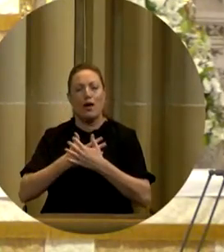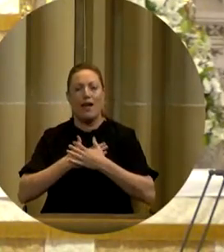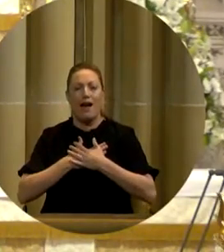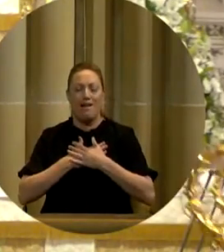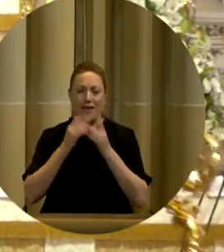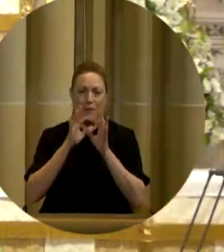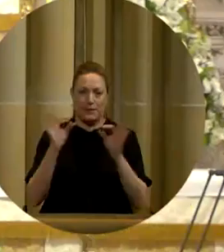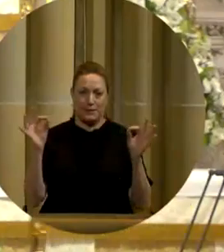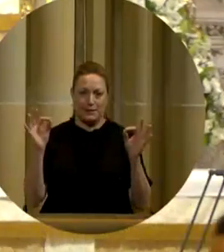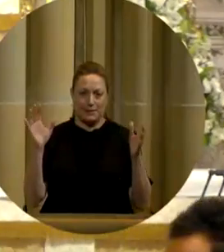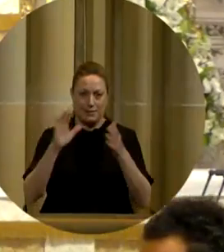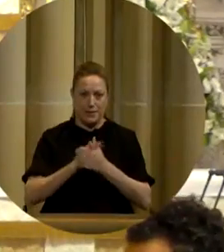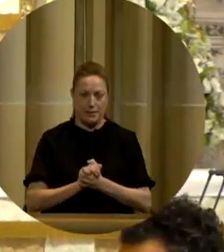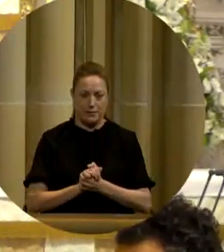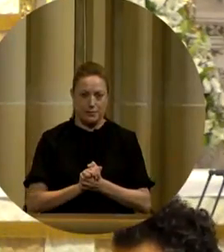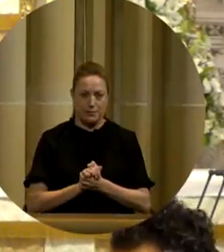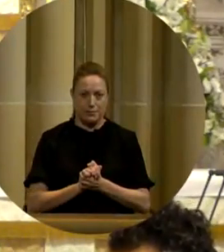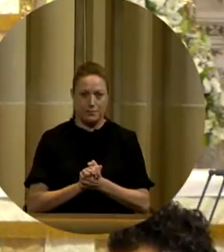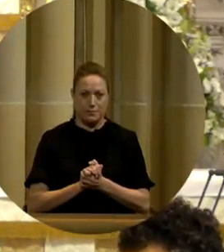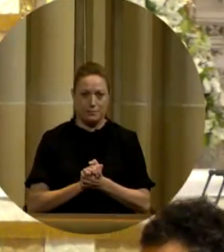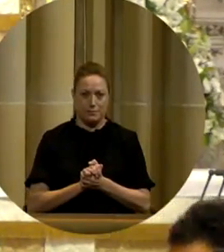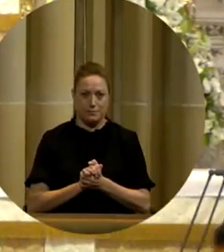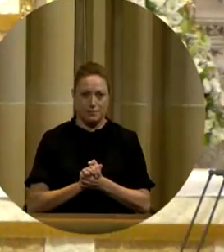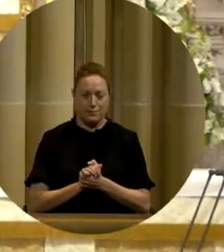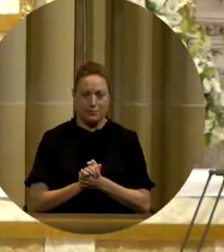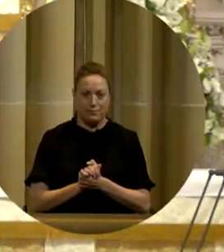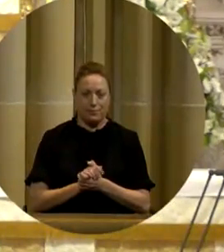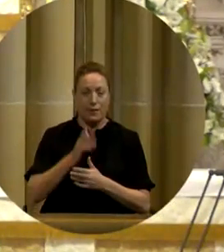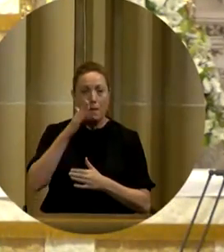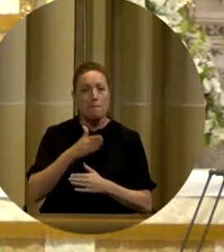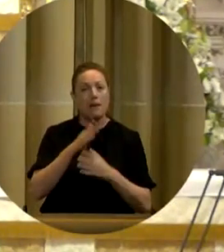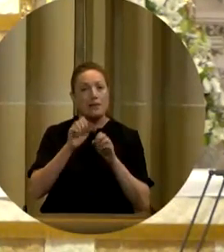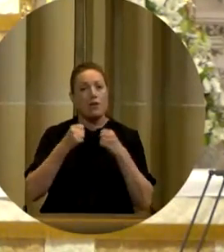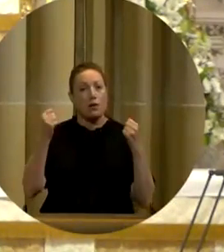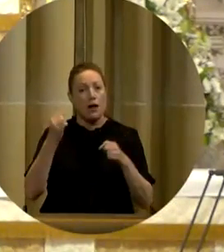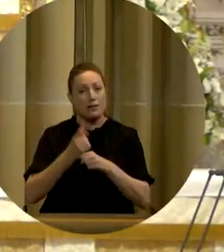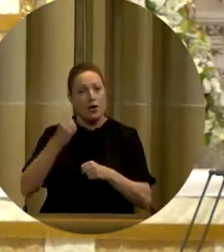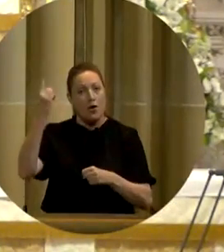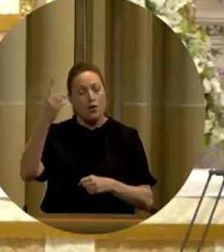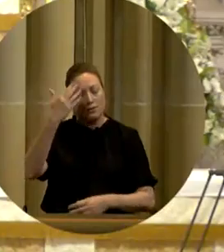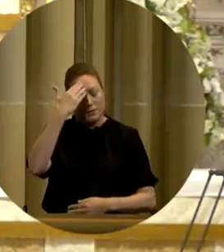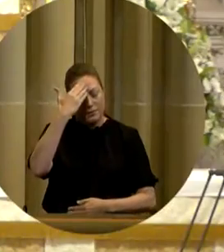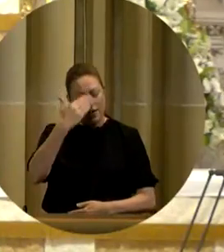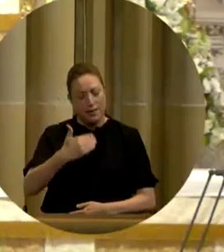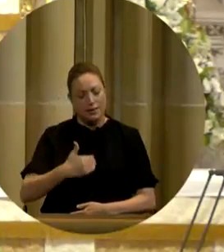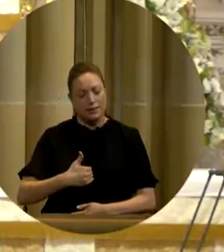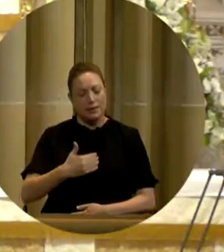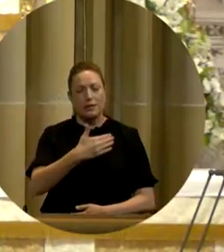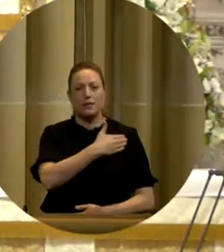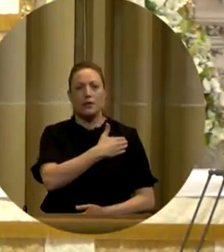and peace. Amen. And may the blessing of Almighty God, the Father, the